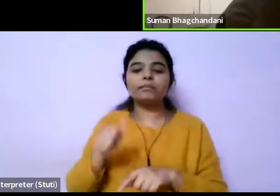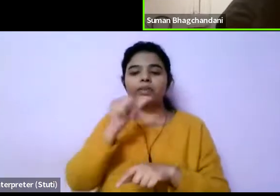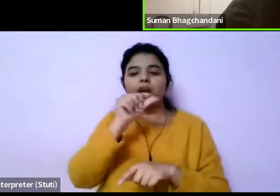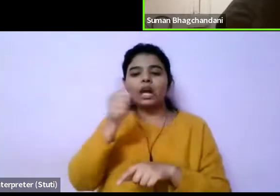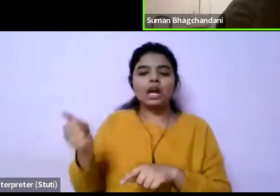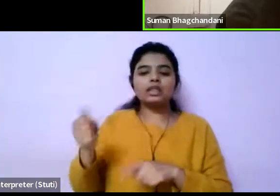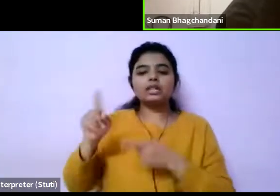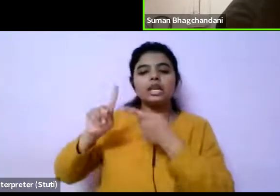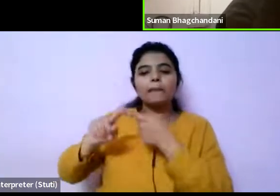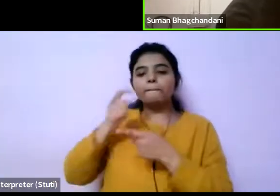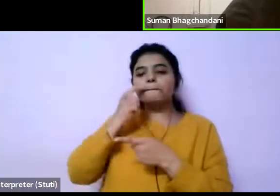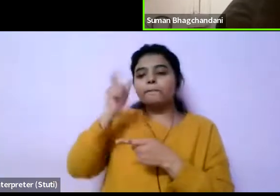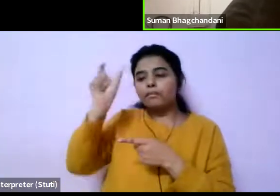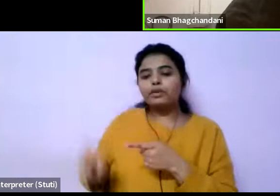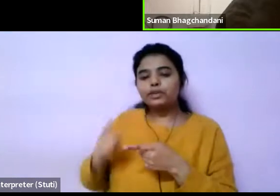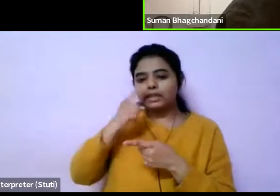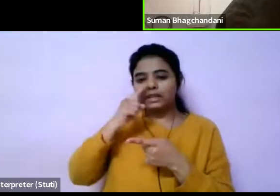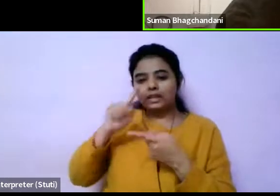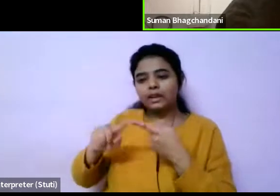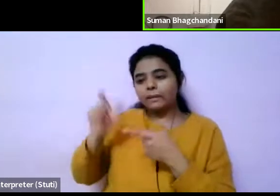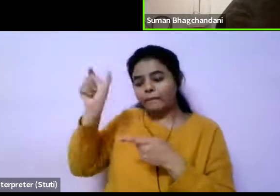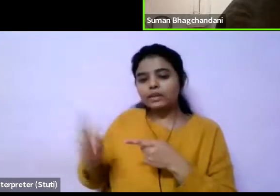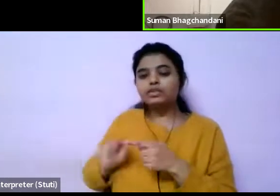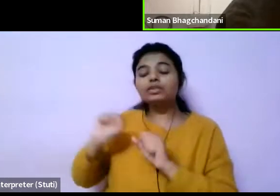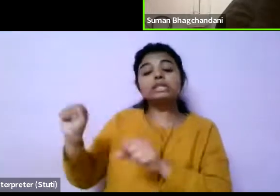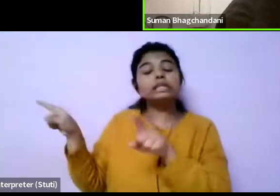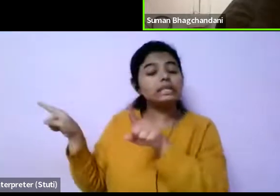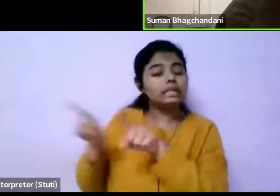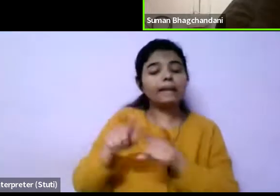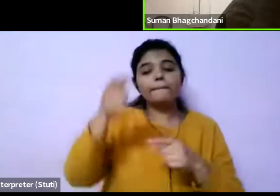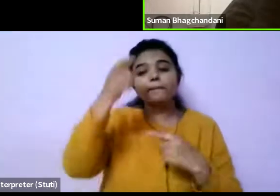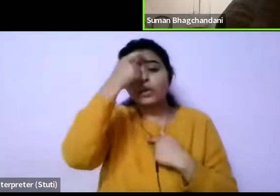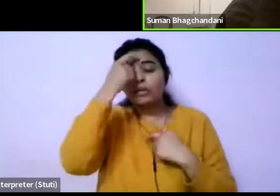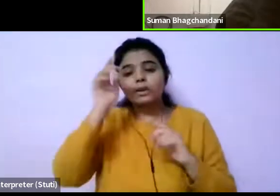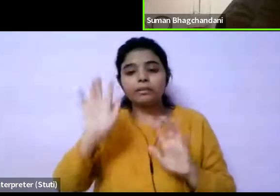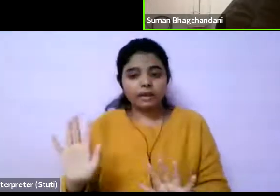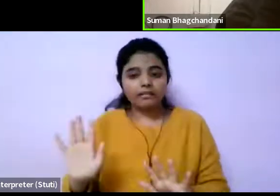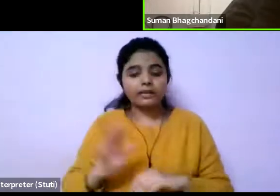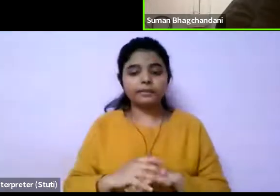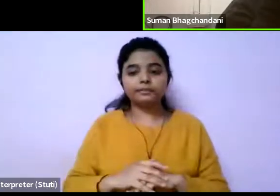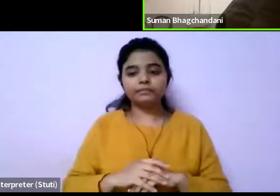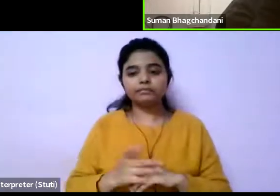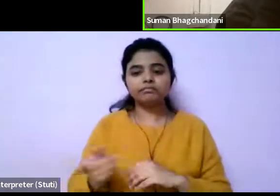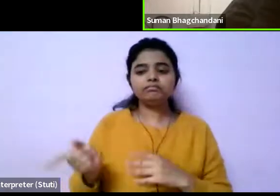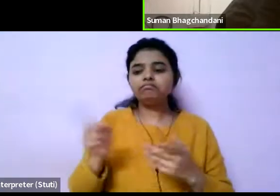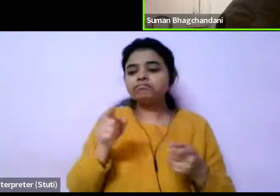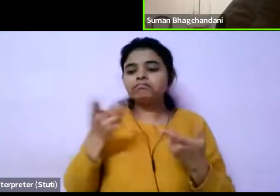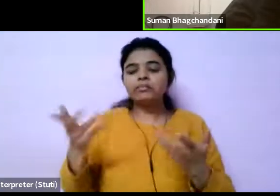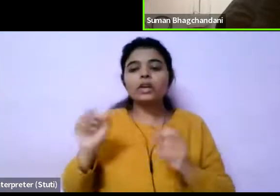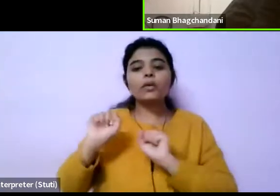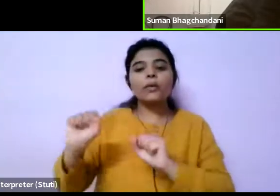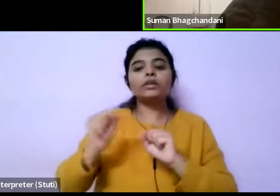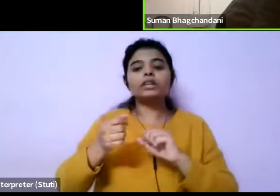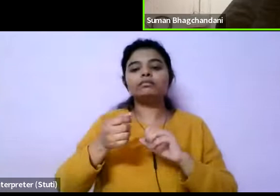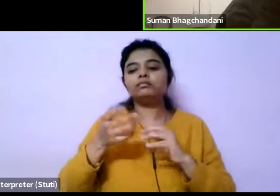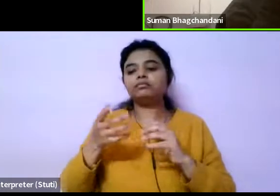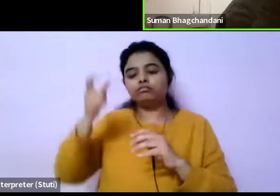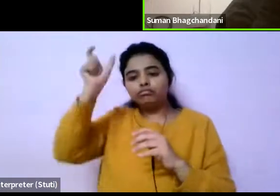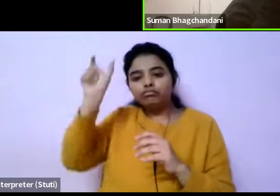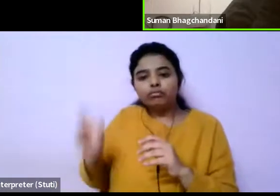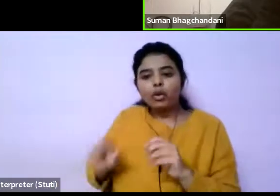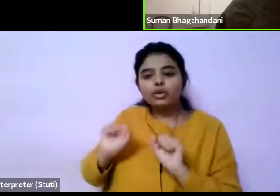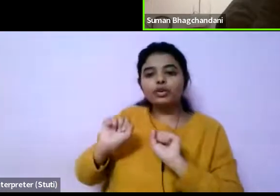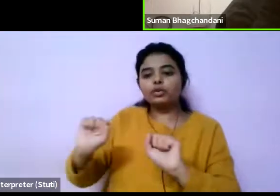her work Women Writing the Body, raises a similar issue with regard to an unbridgeable distance maintained by the ideal classical body, modeled